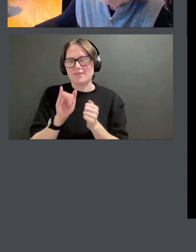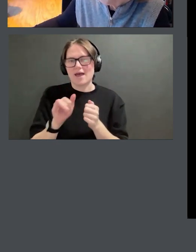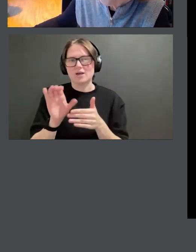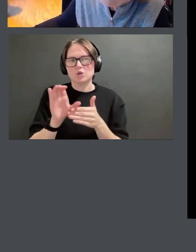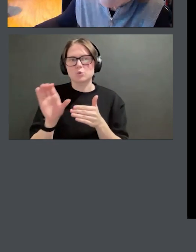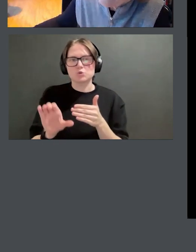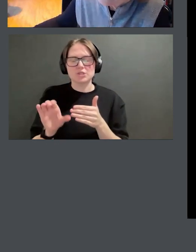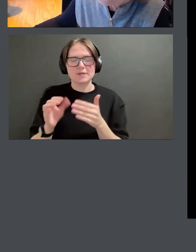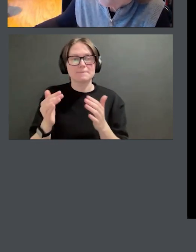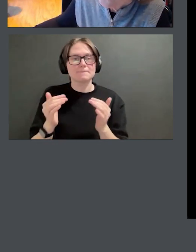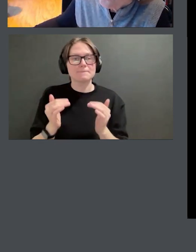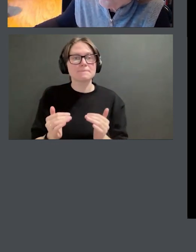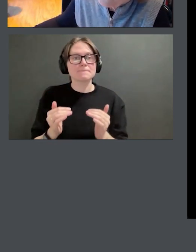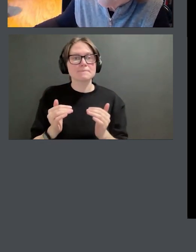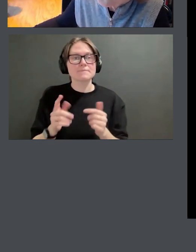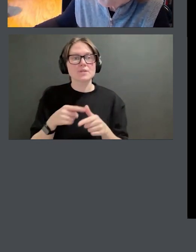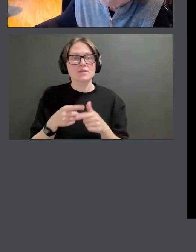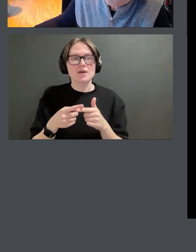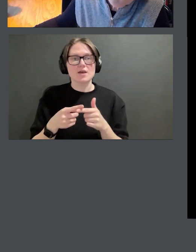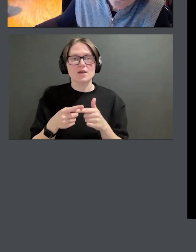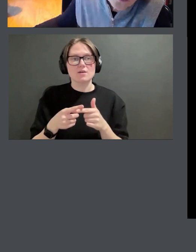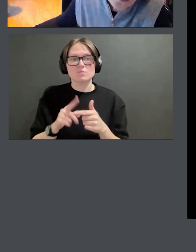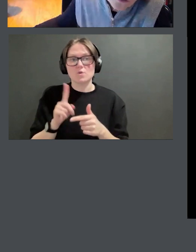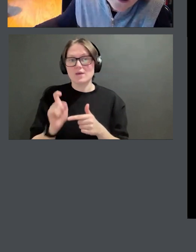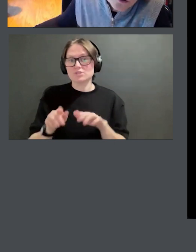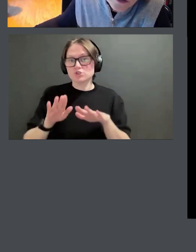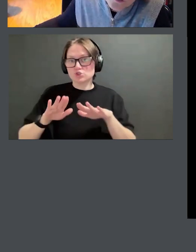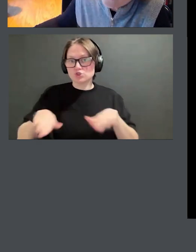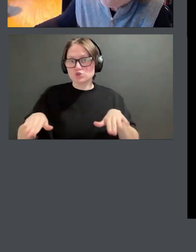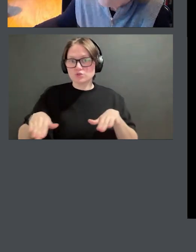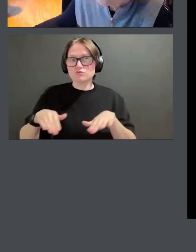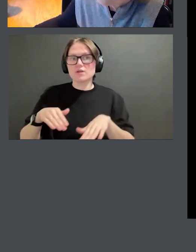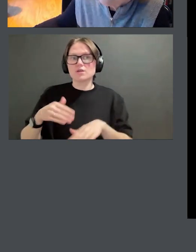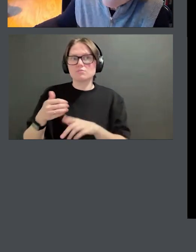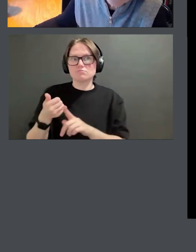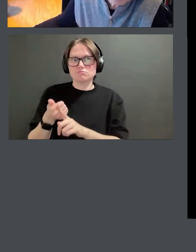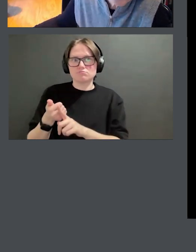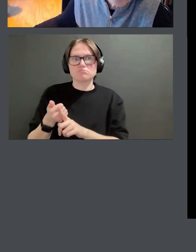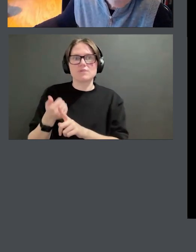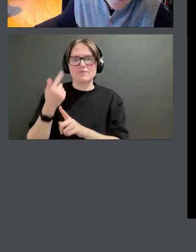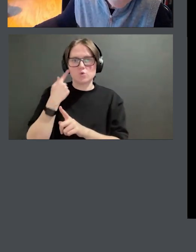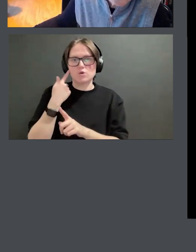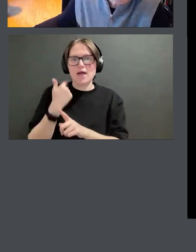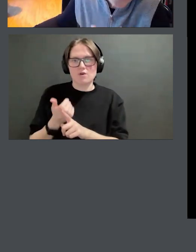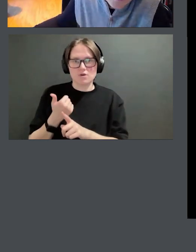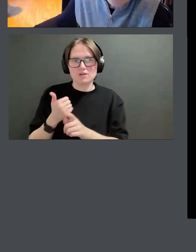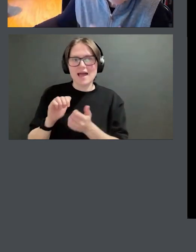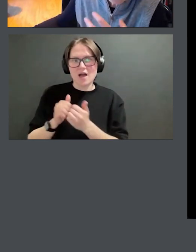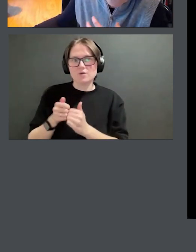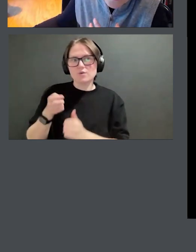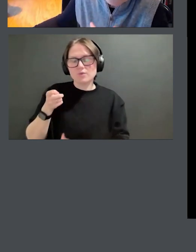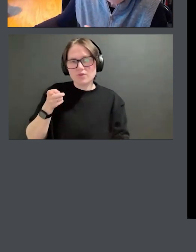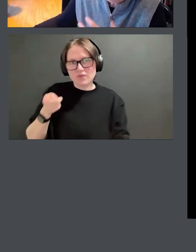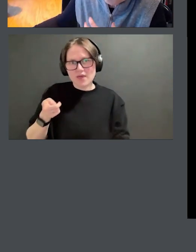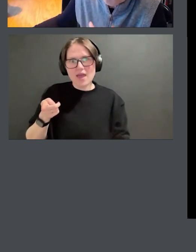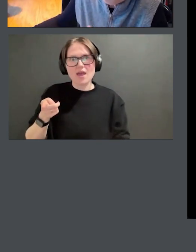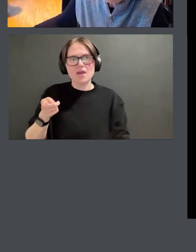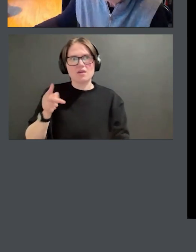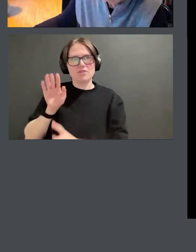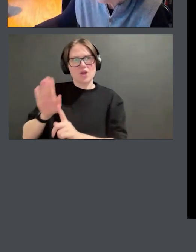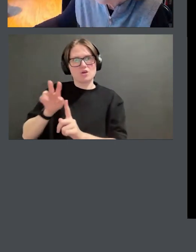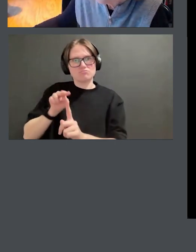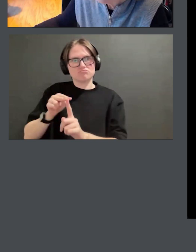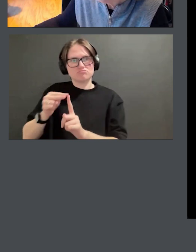then when we asked, what about children with unilateral hearing loss? How do they subjectively rate their